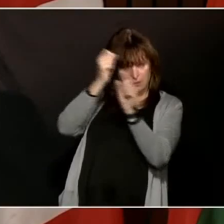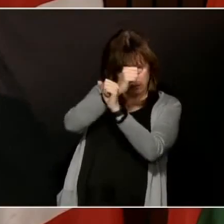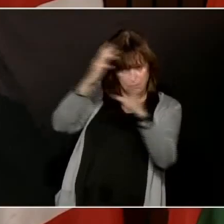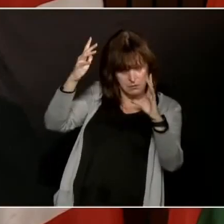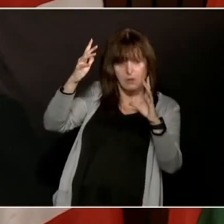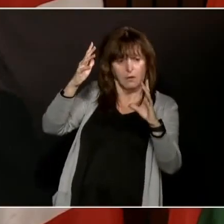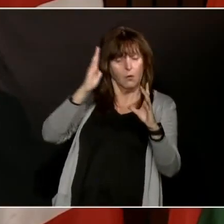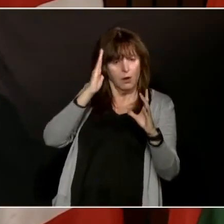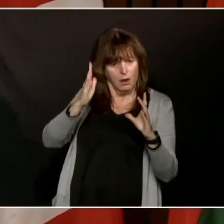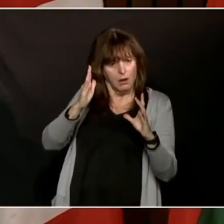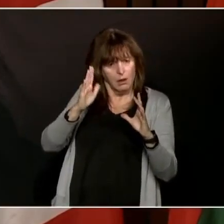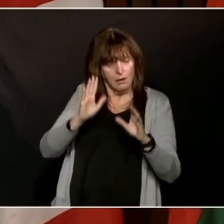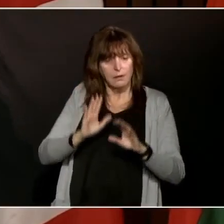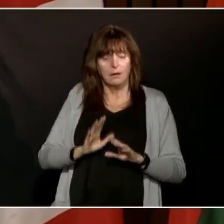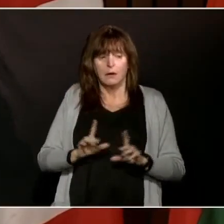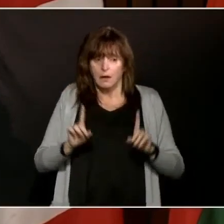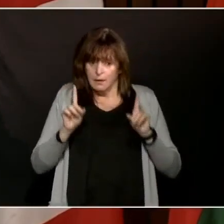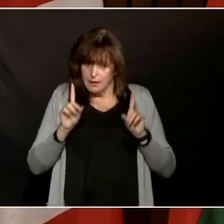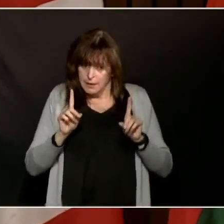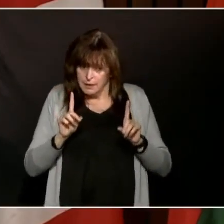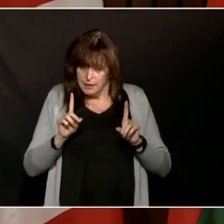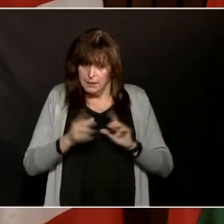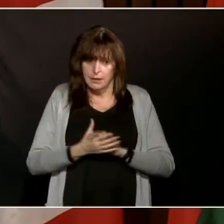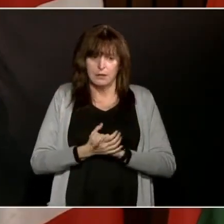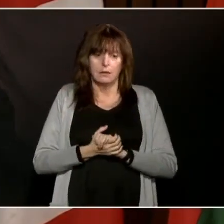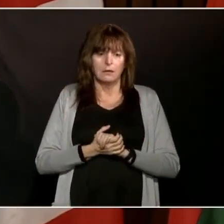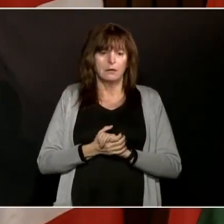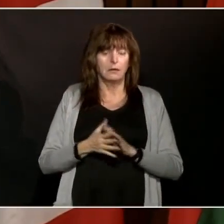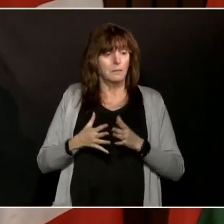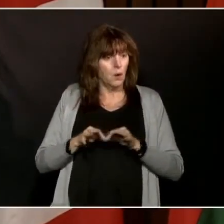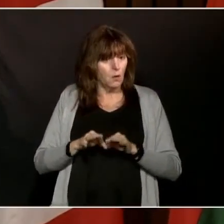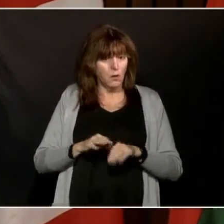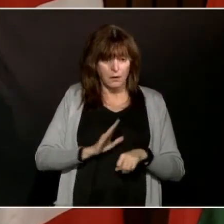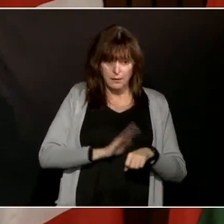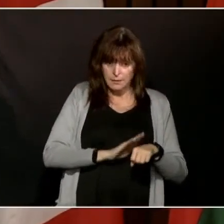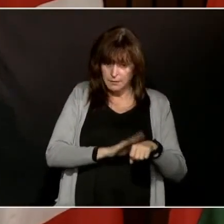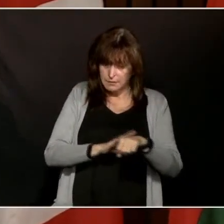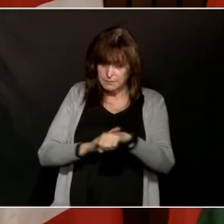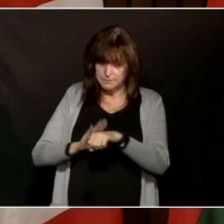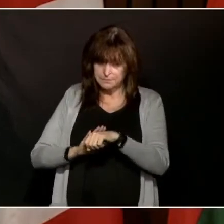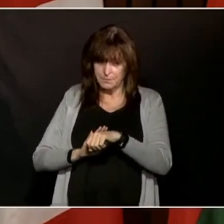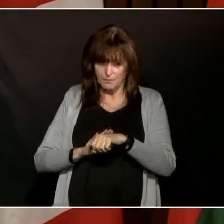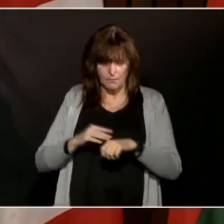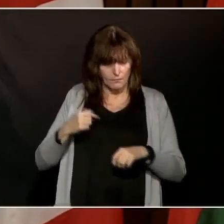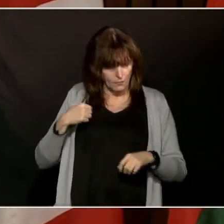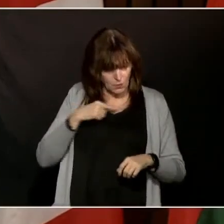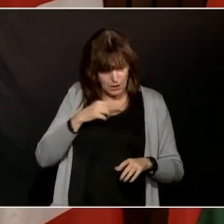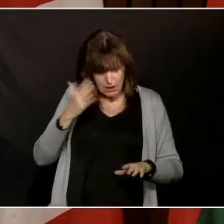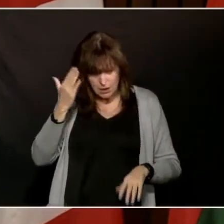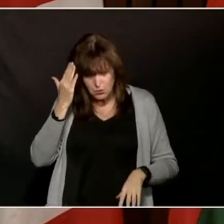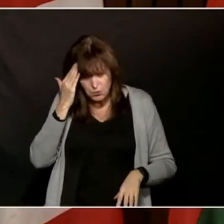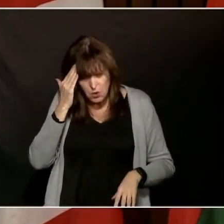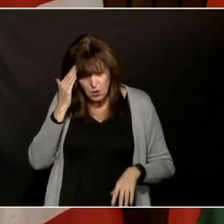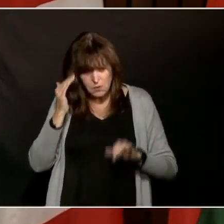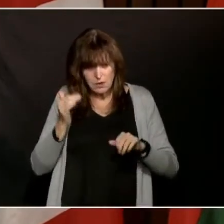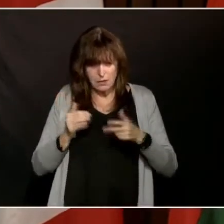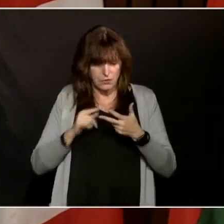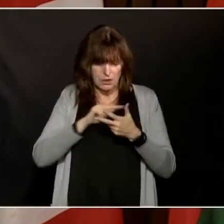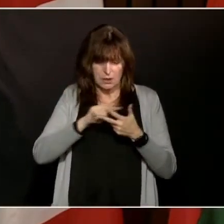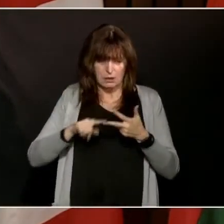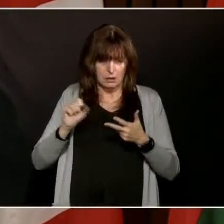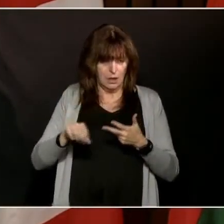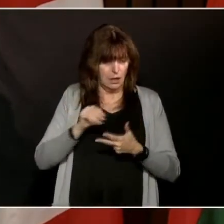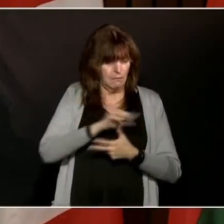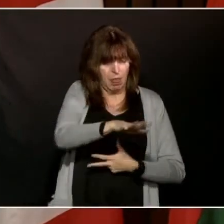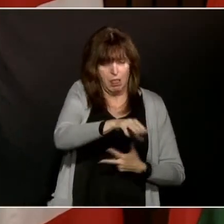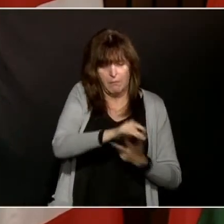caution. As we know, we do have very strong evidence that it's more transmissible. So again, re-emphasizing the